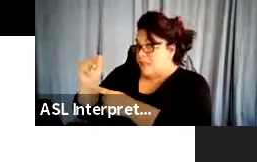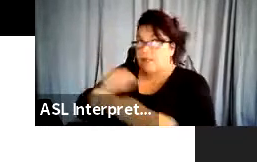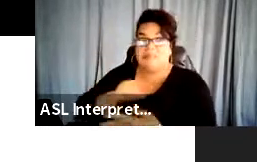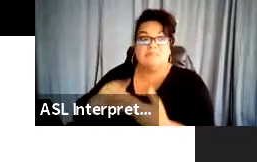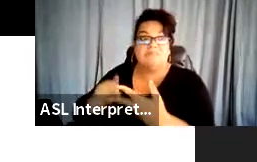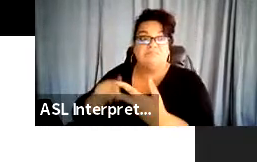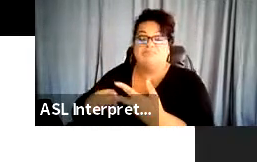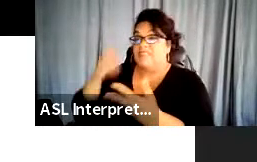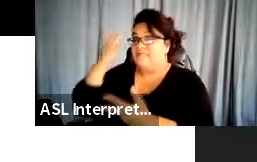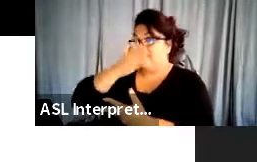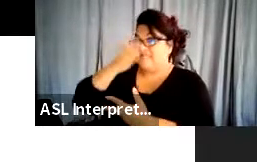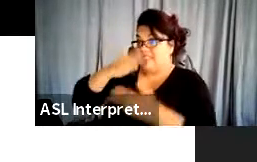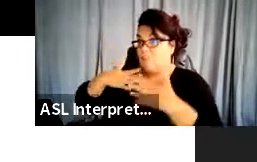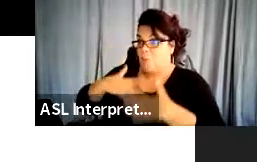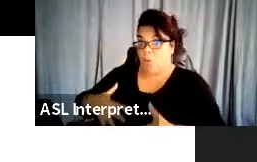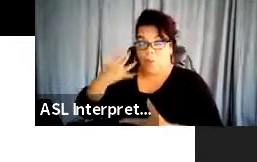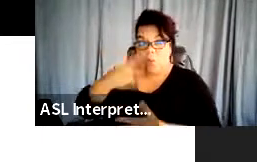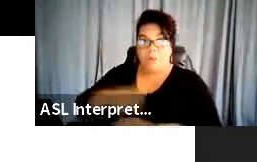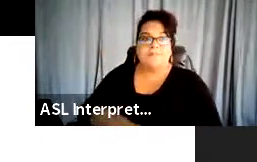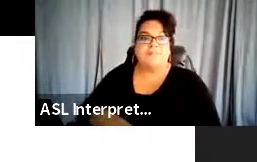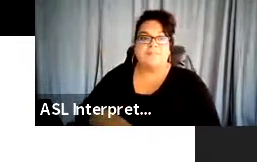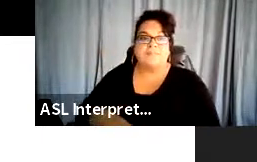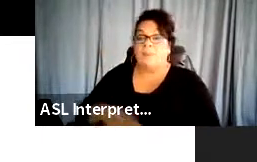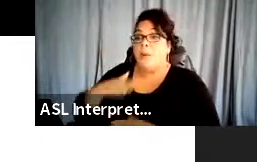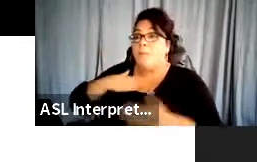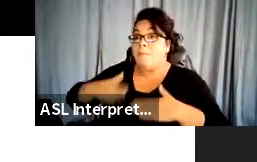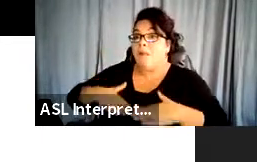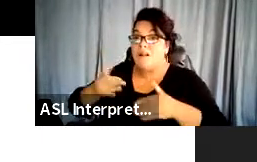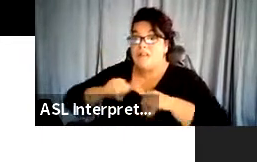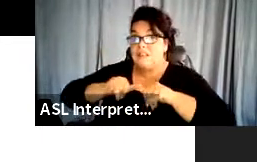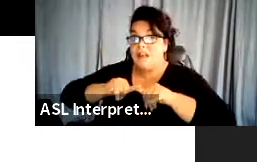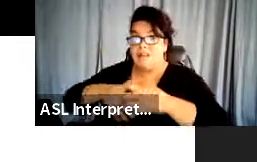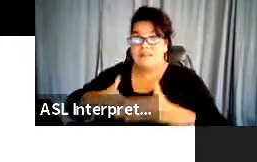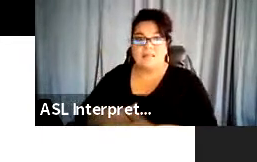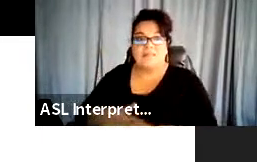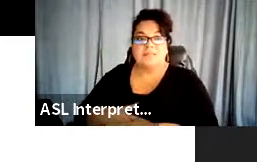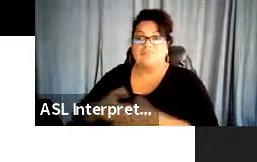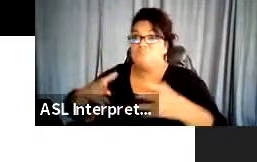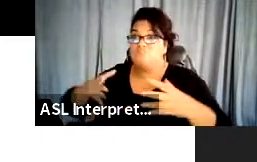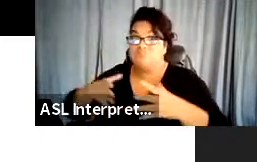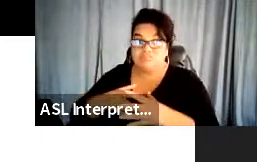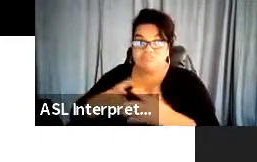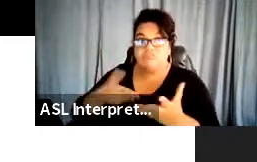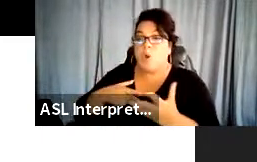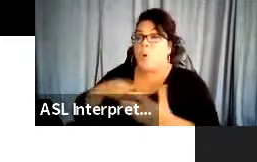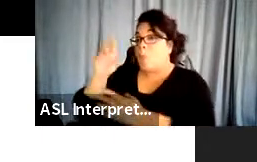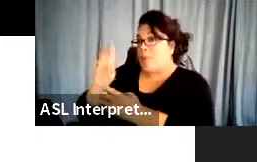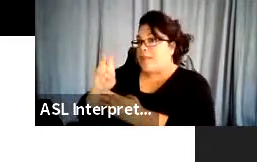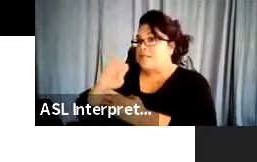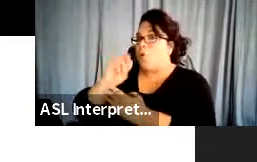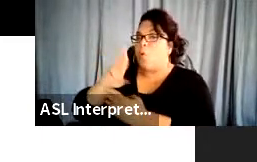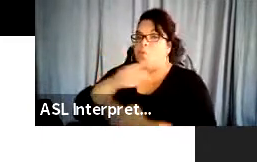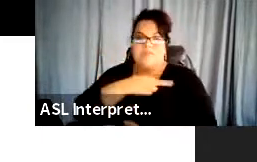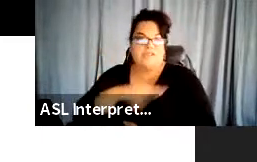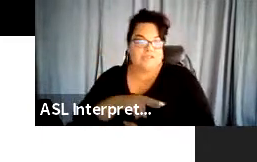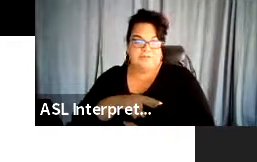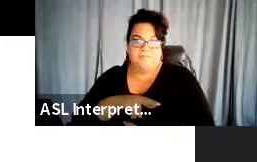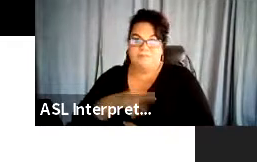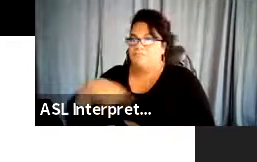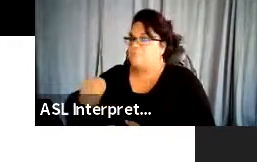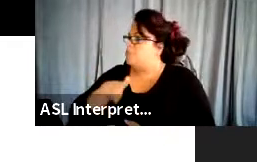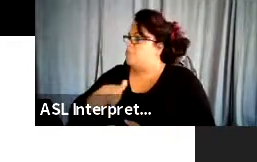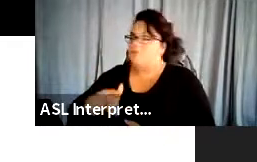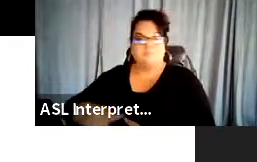physical appearance, body size, race or religion. We will not tolerate